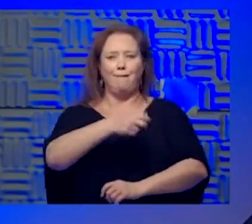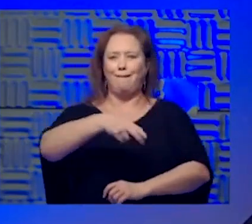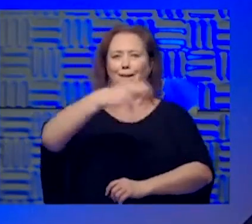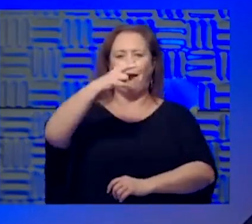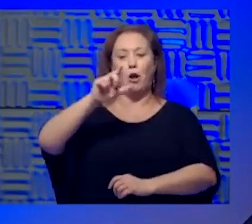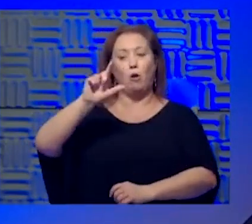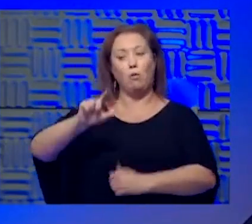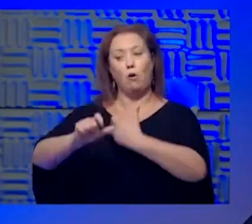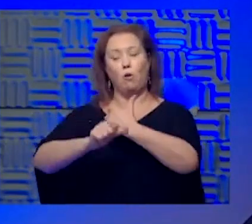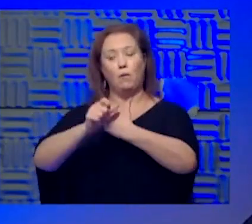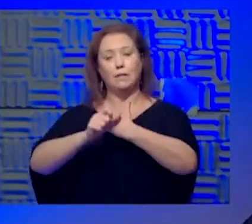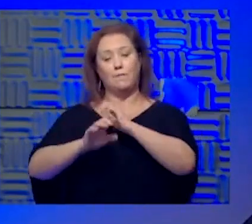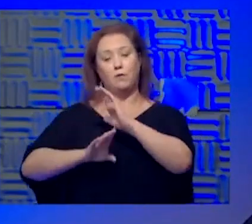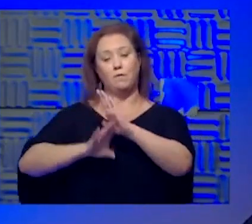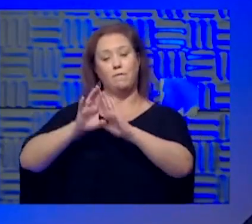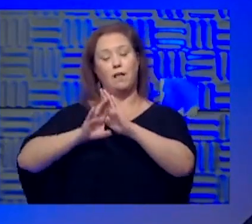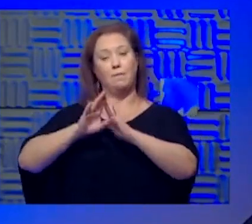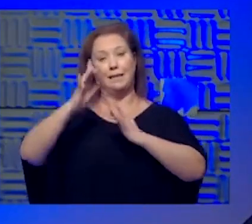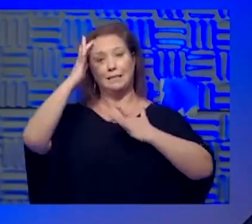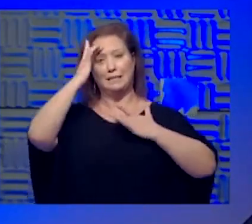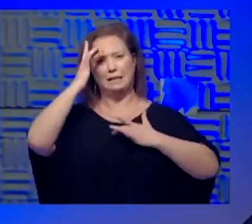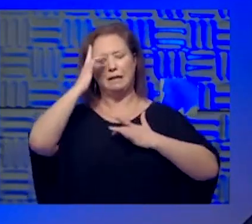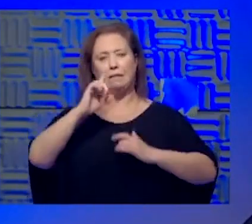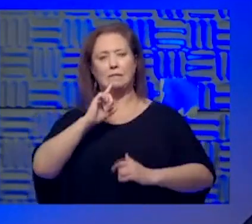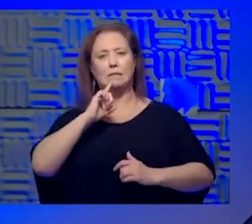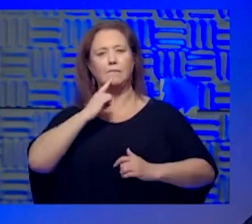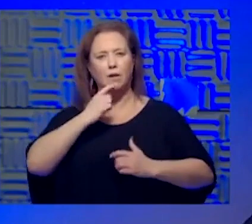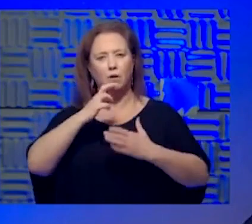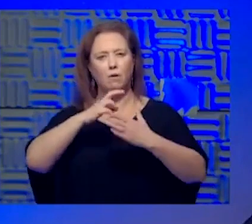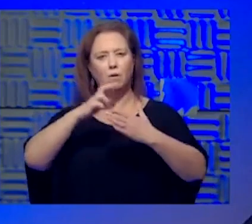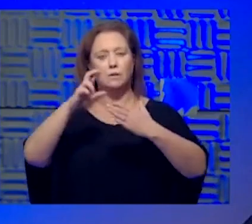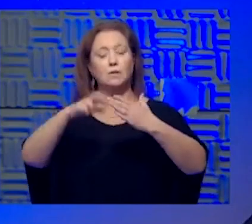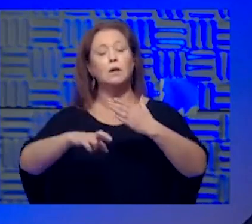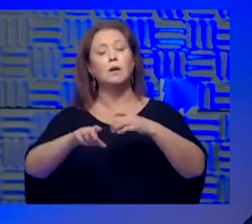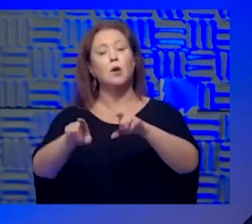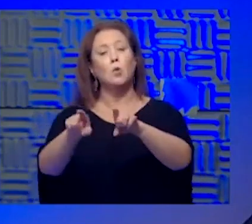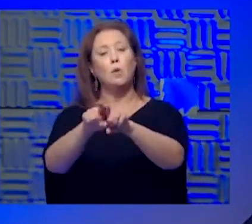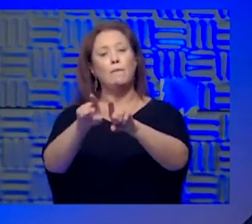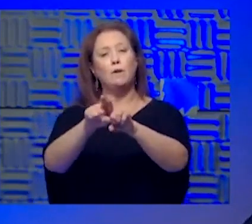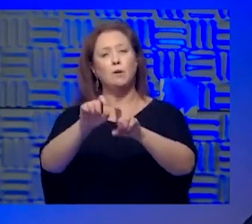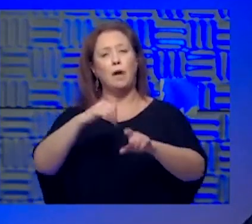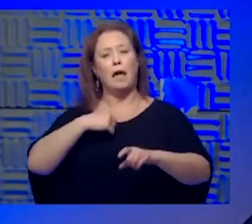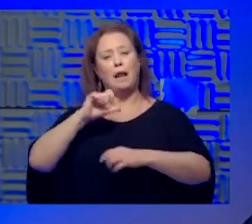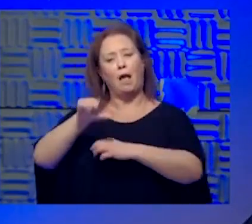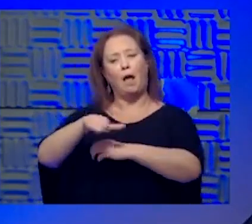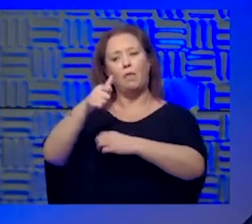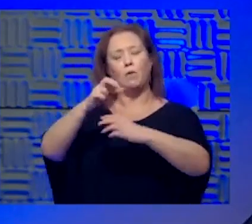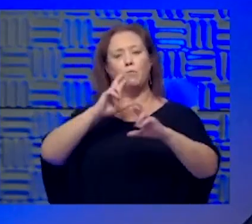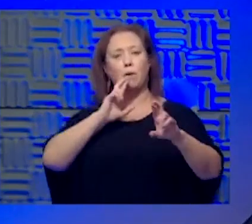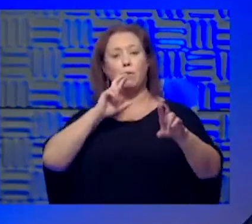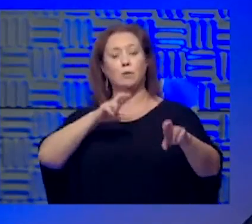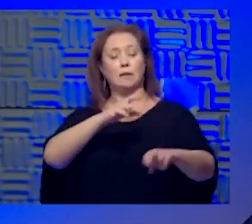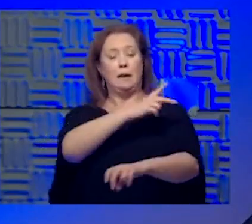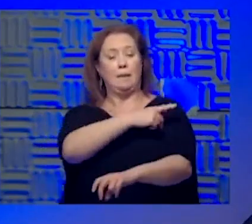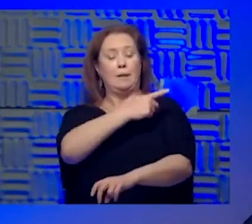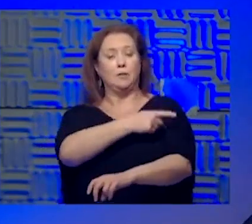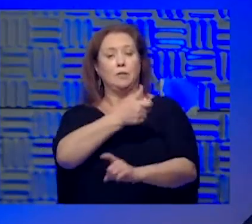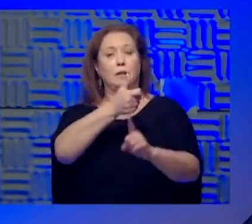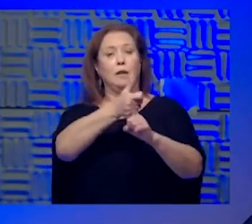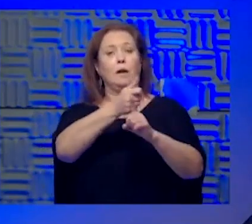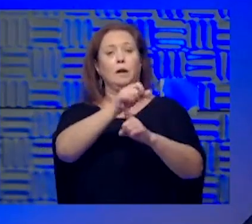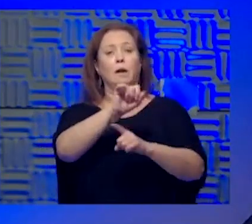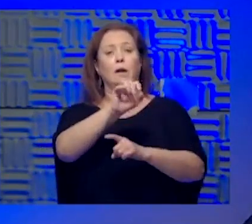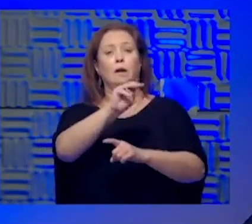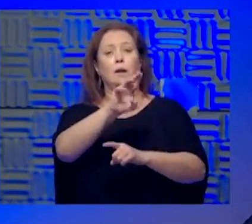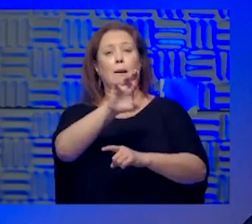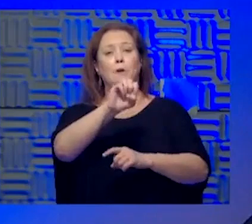of developing disease and severe outcomes than somebody who's not. We've also had other case reports of patients who are on immune suppression